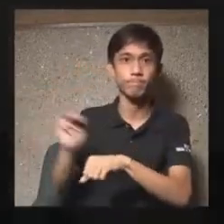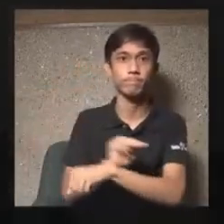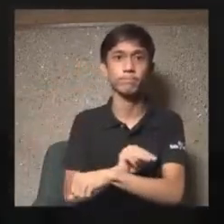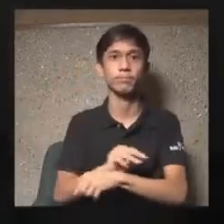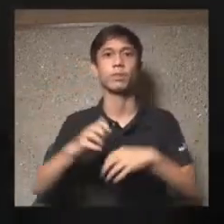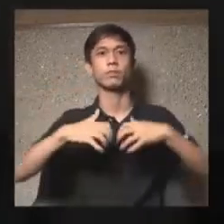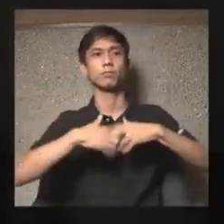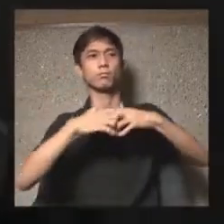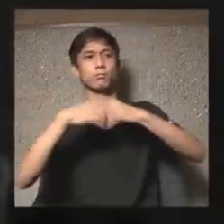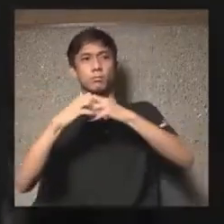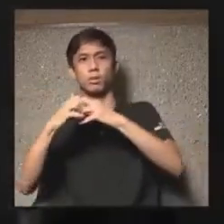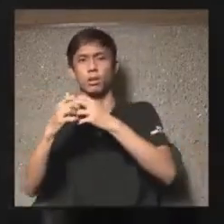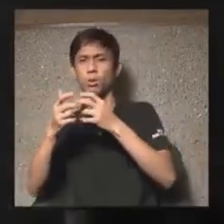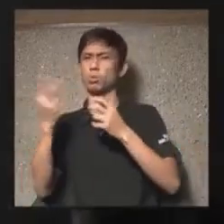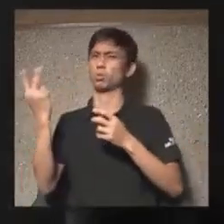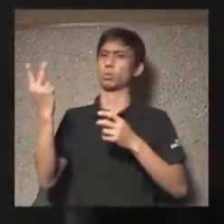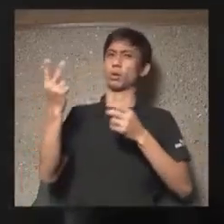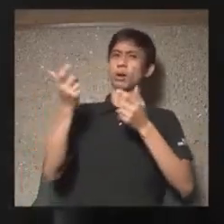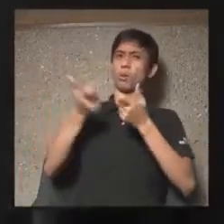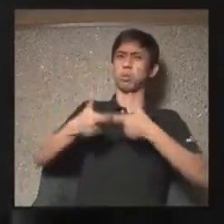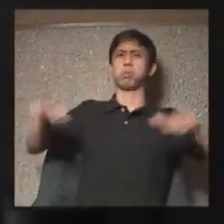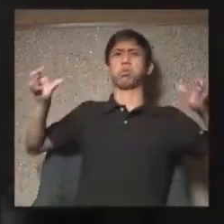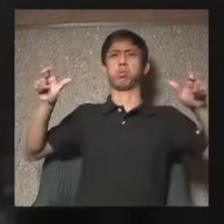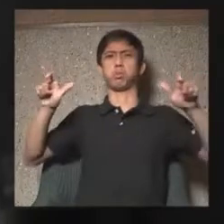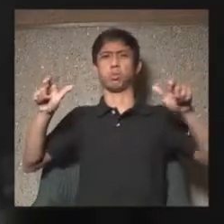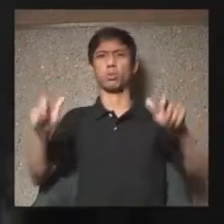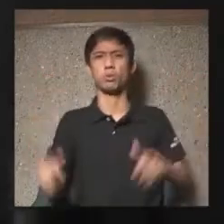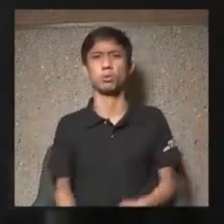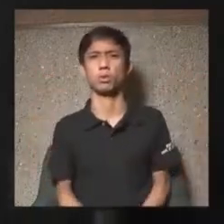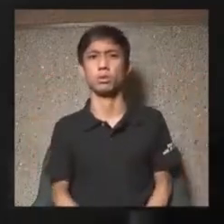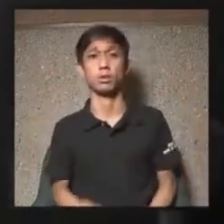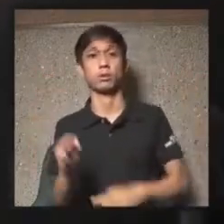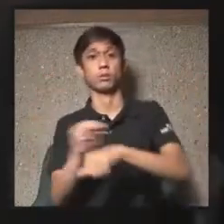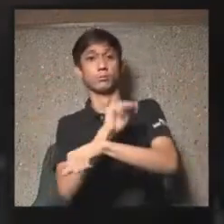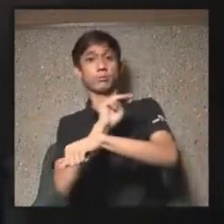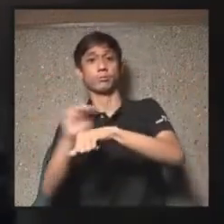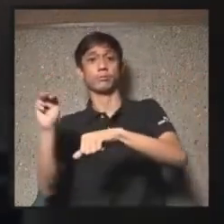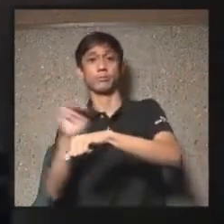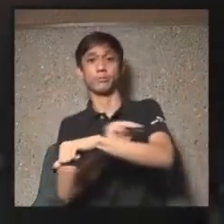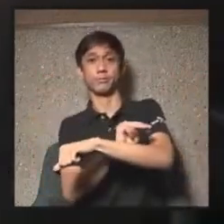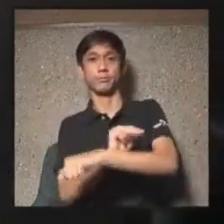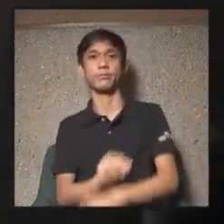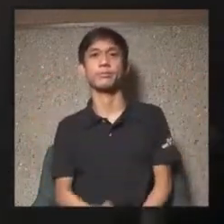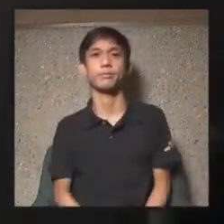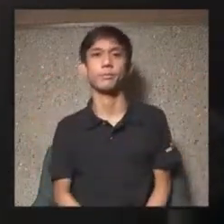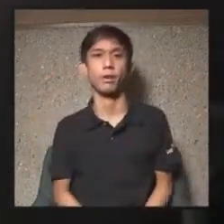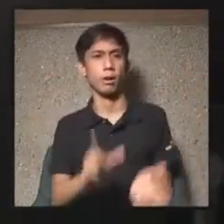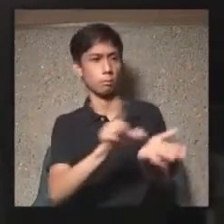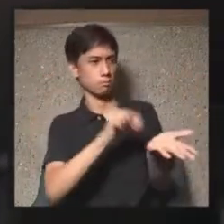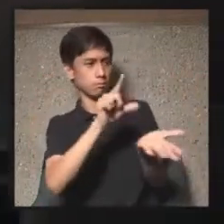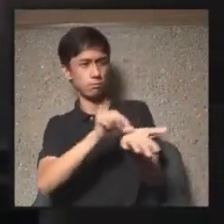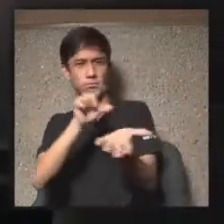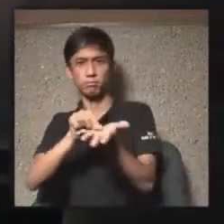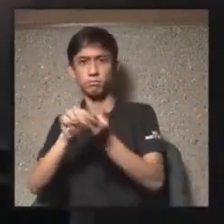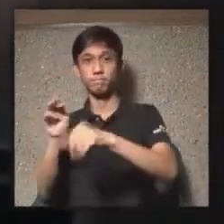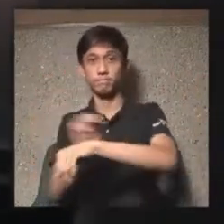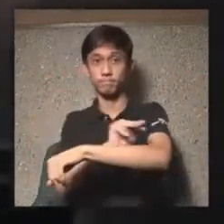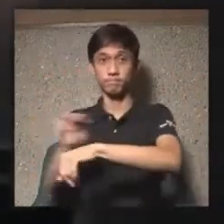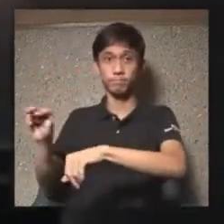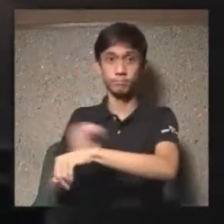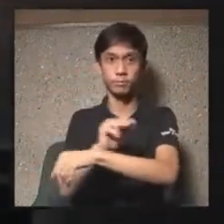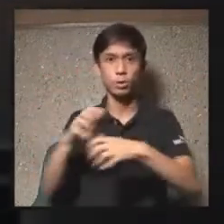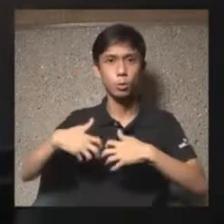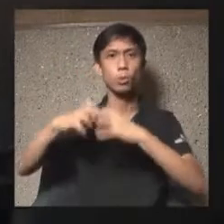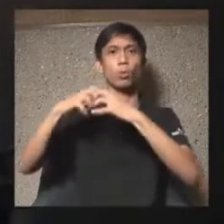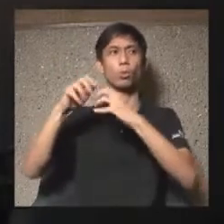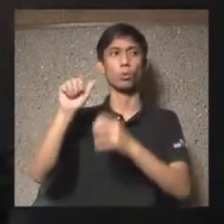publication ministry, which became the biggest inspirational publishing ministry in the Philippines. We built Anawim, our ministry